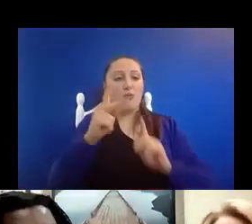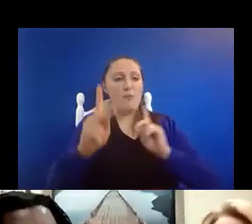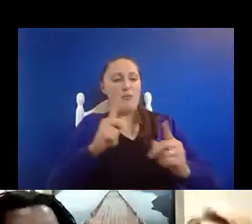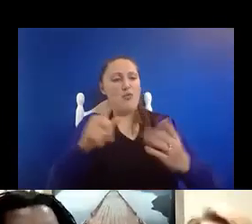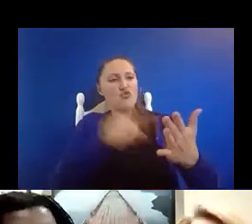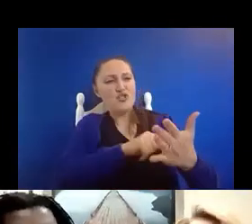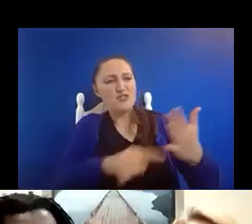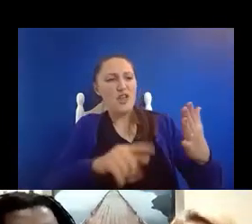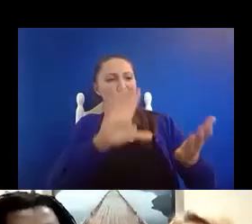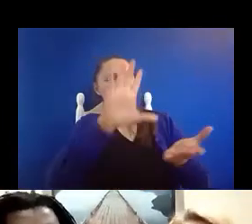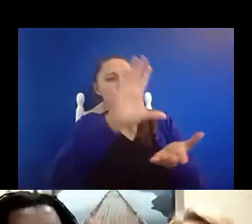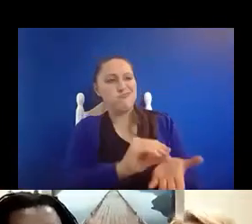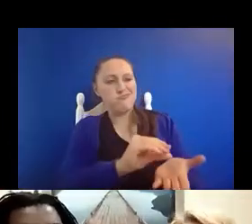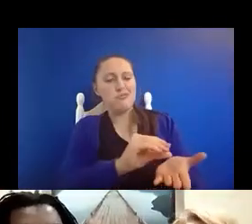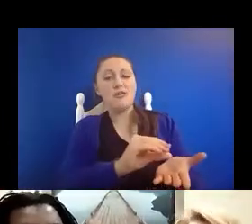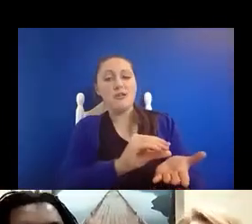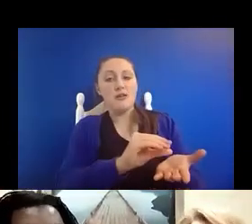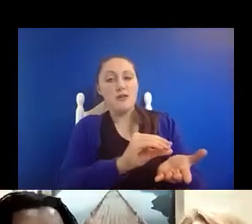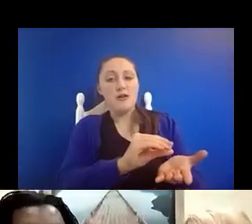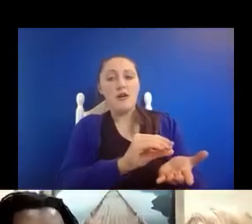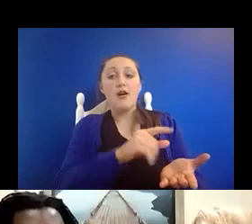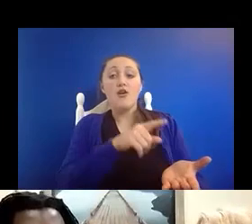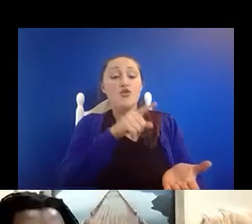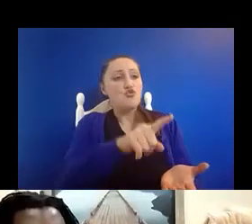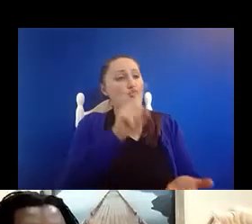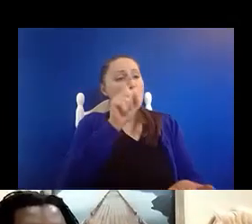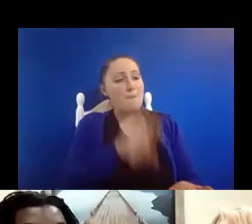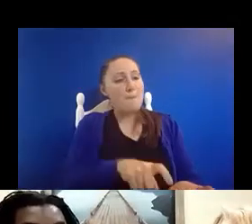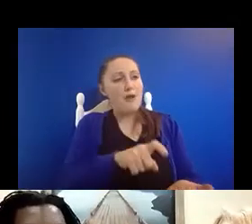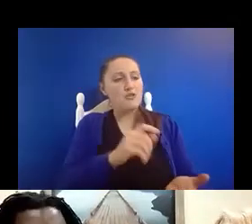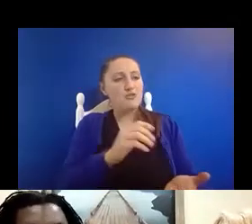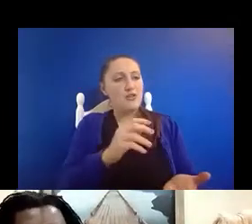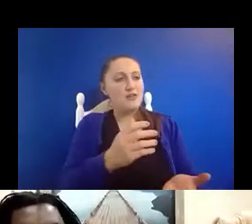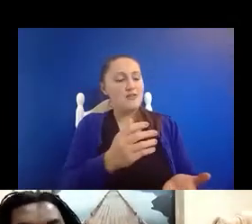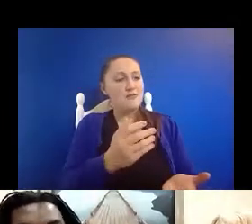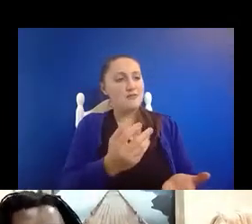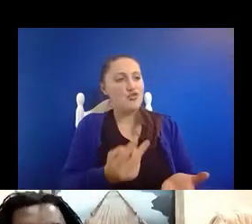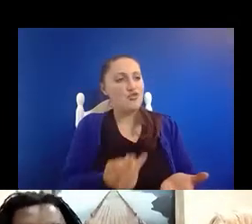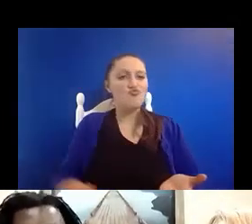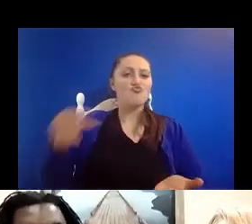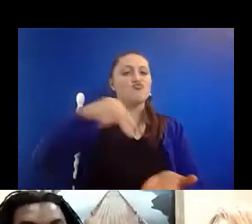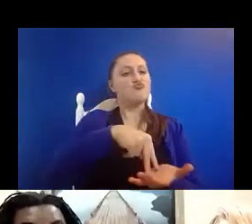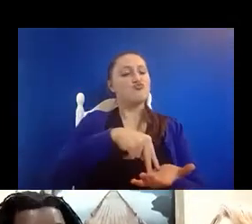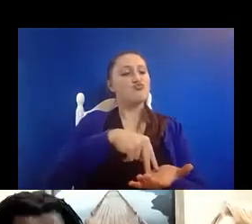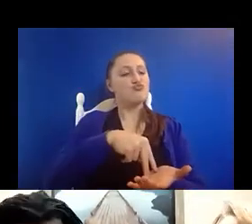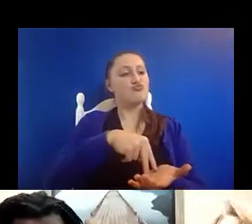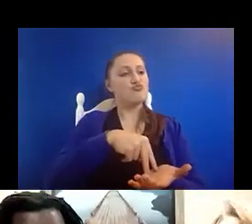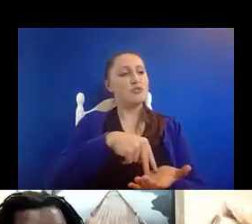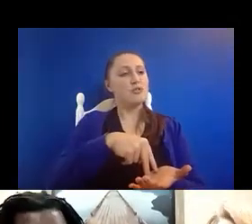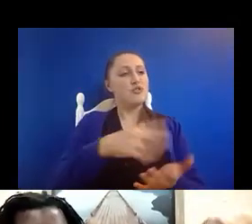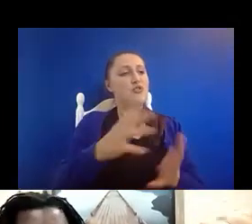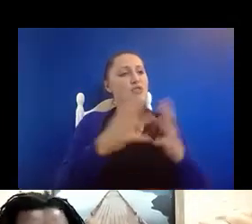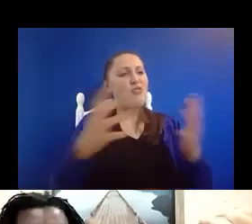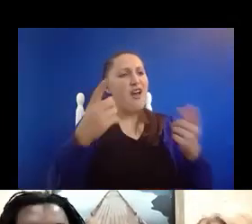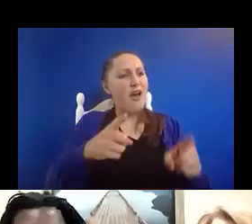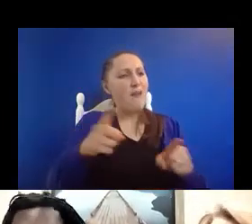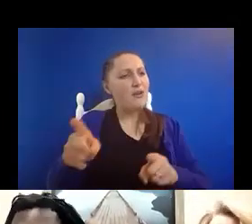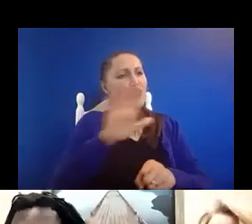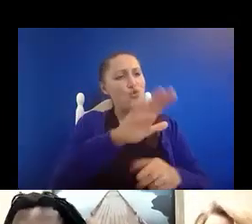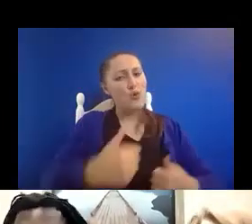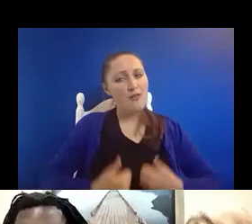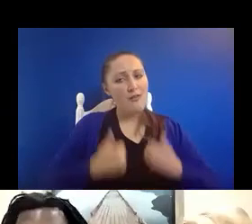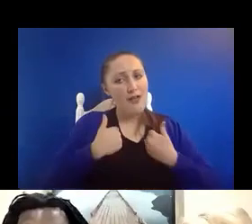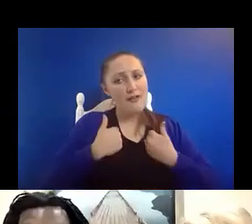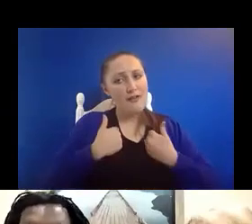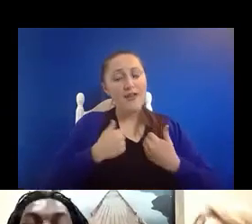down, yes, you have to rise up. I mean, you had a lot going on in your whole life. I did. And then